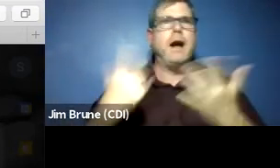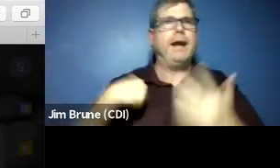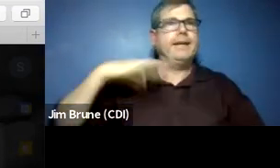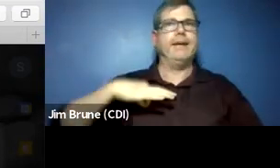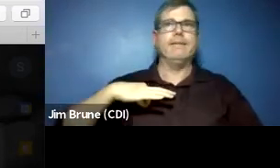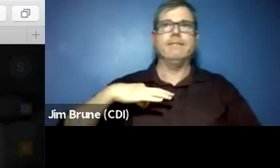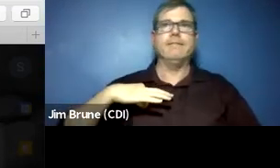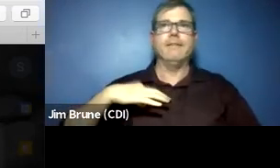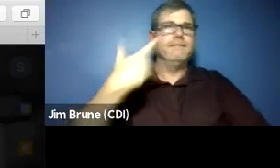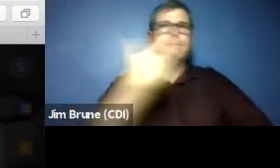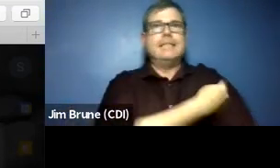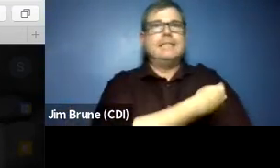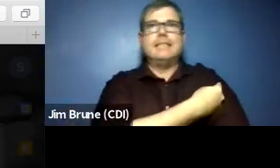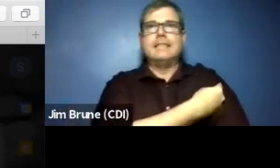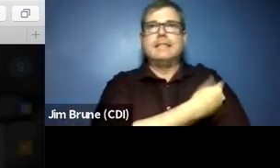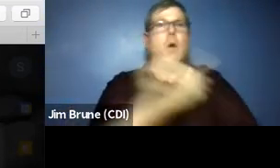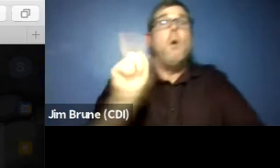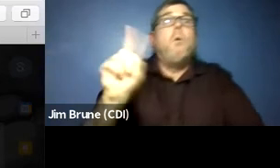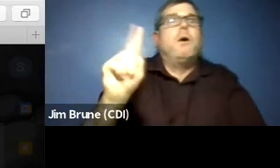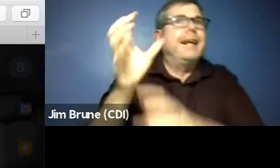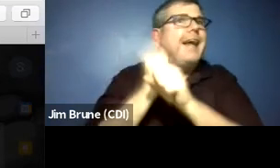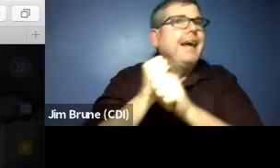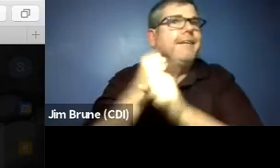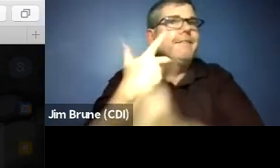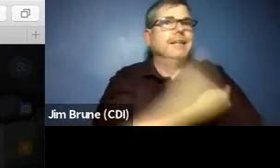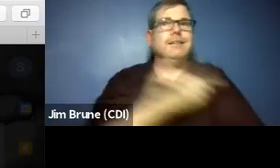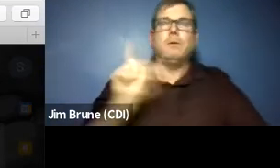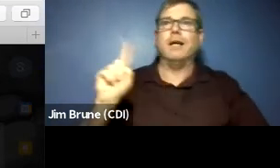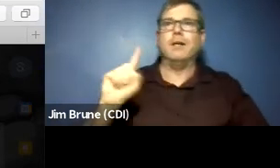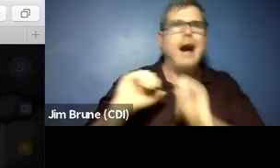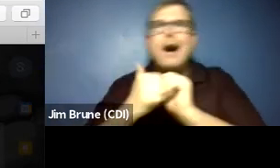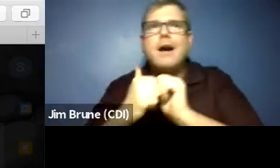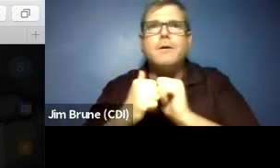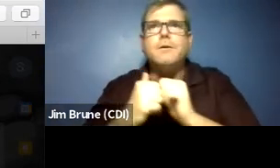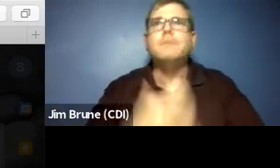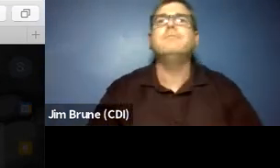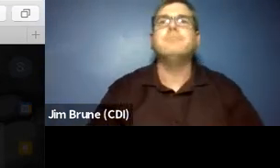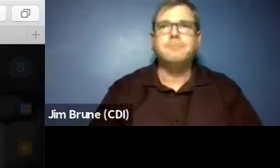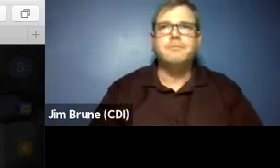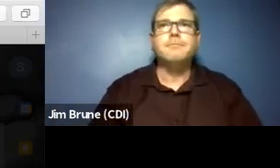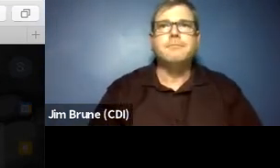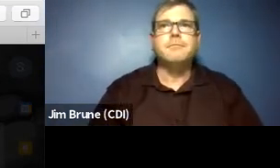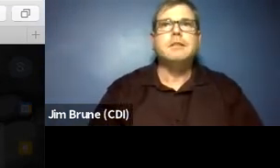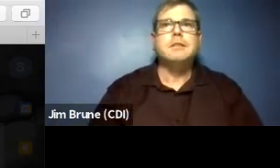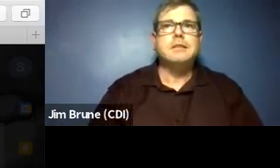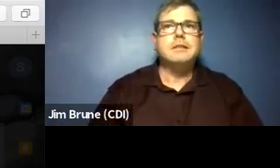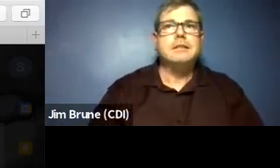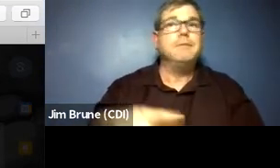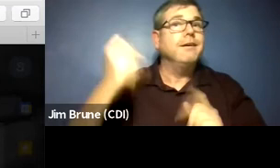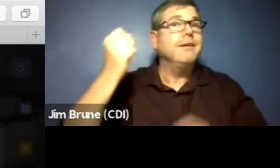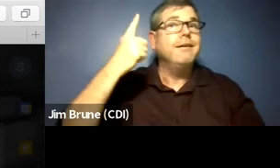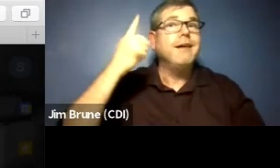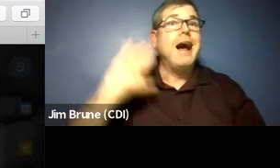thoughtful approach to distributing the vaccine because our supply is limited right now. So